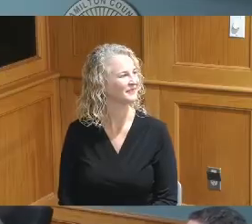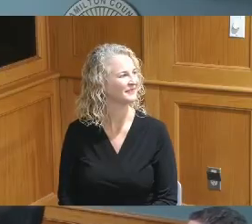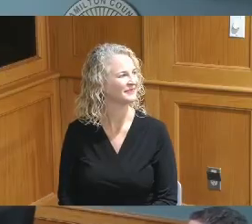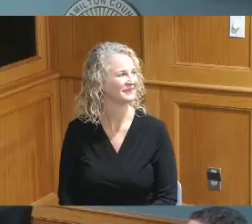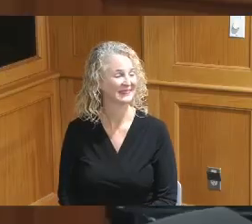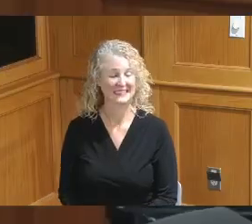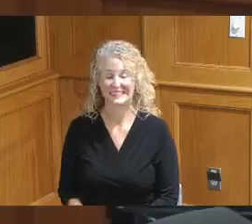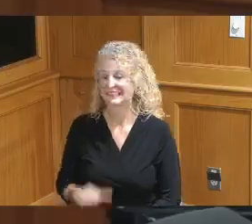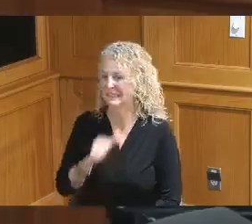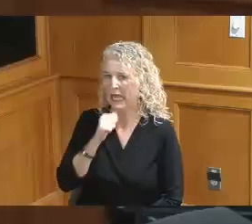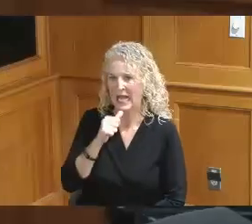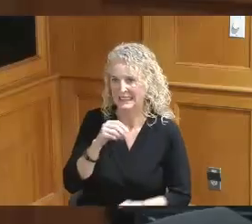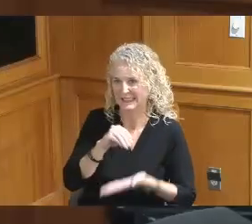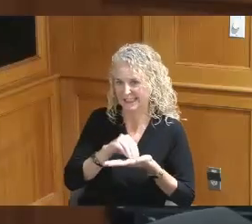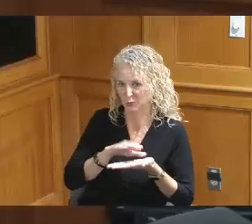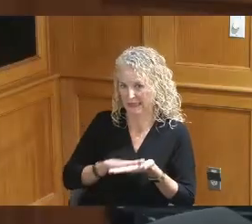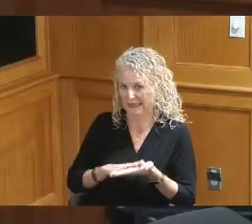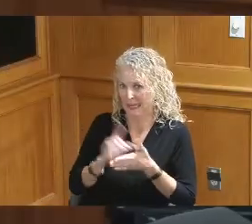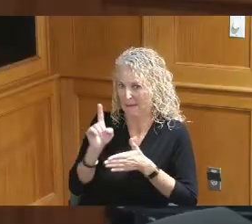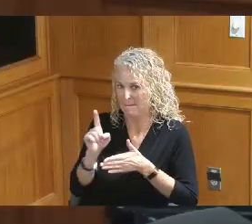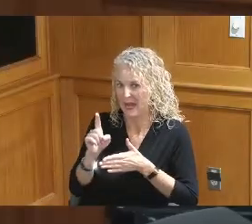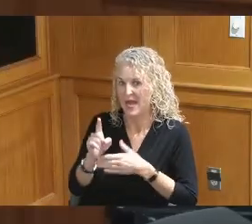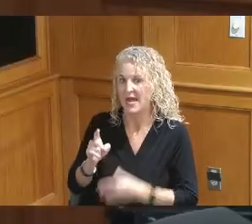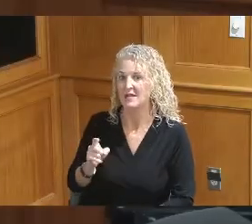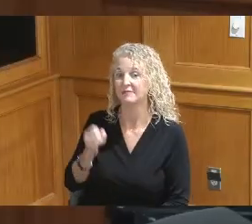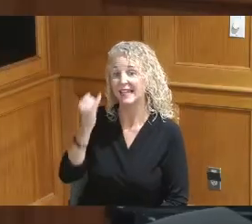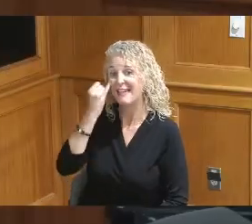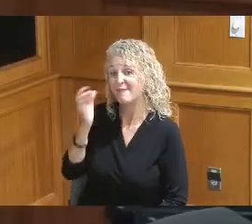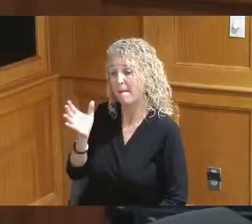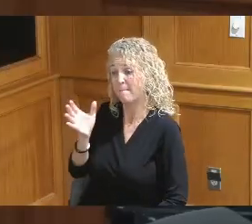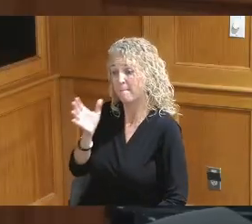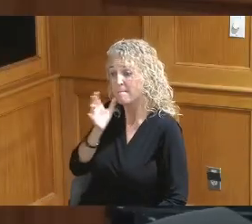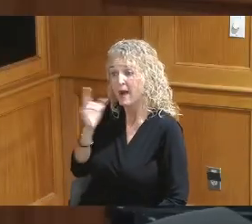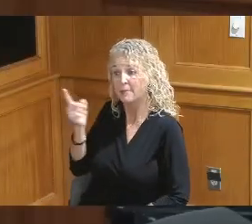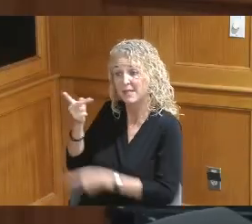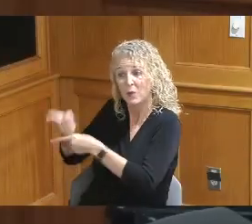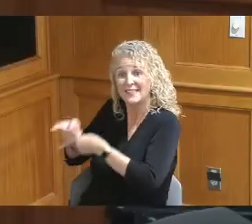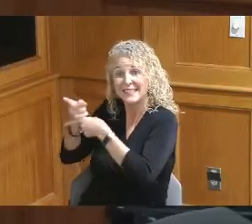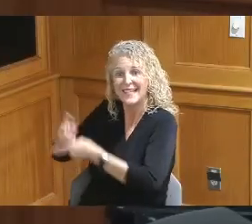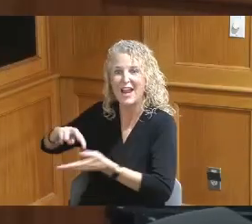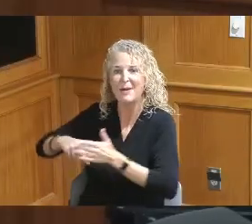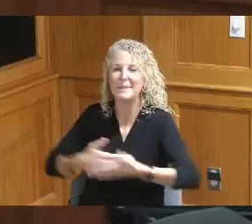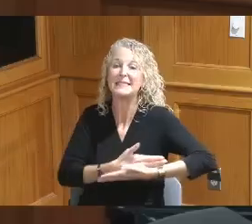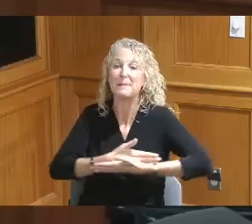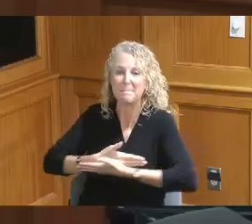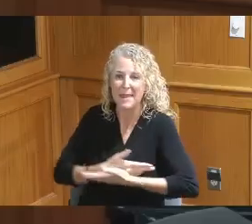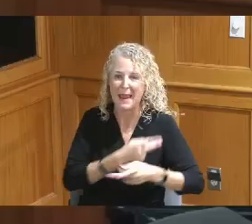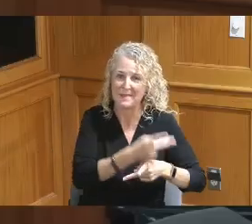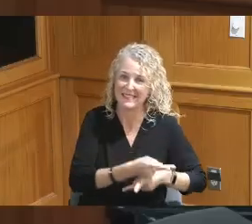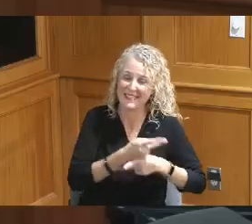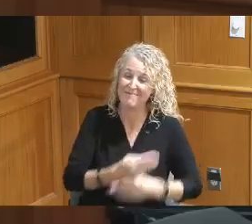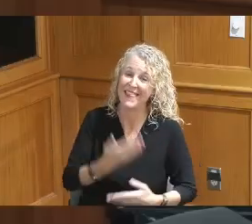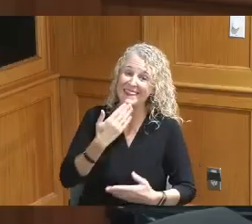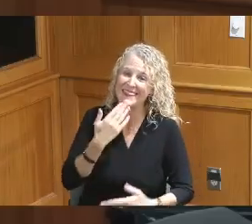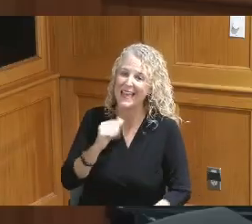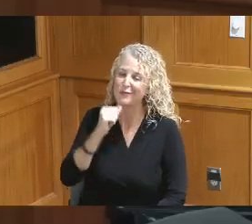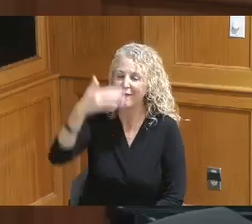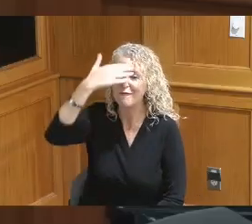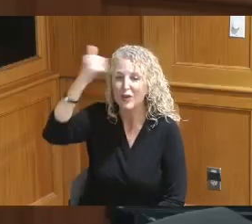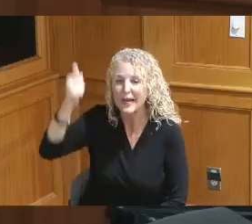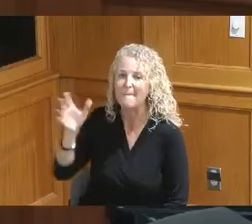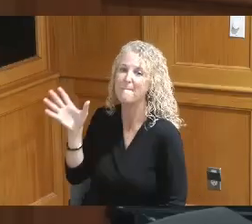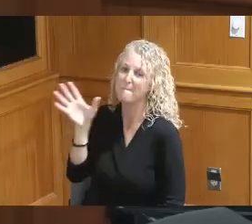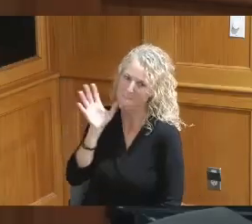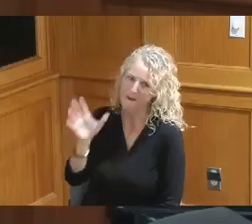I didn't prepare much, but I'll just say, you know, when mom is taken care of, baby is taken care of. So thank you for not forgetting about mom and all that we